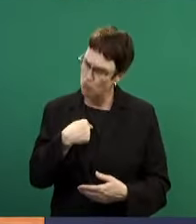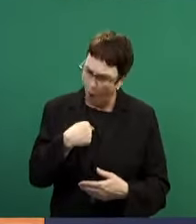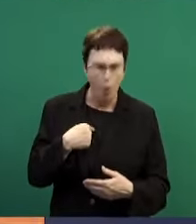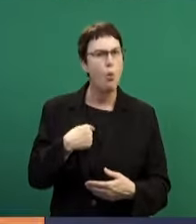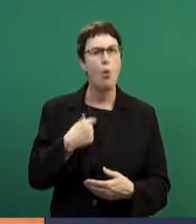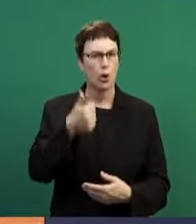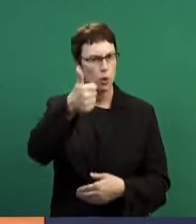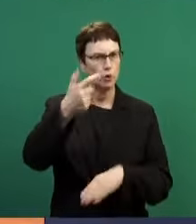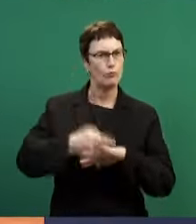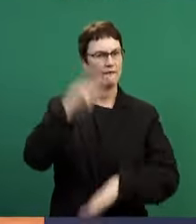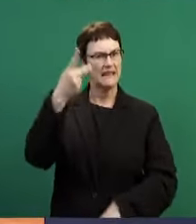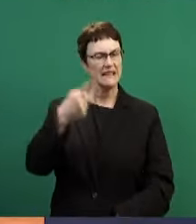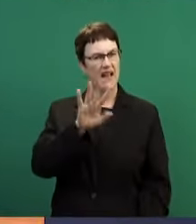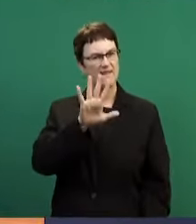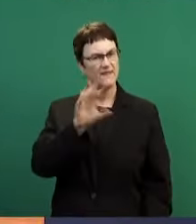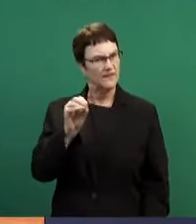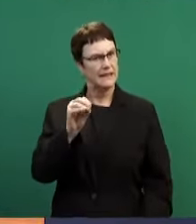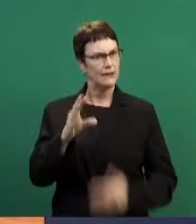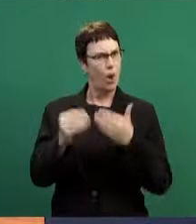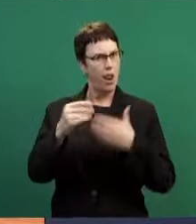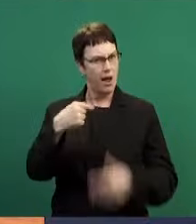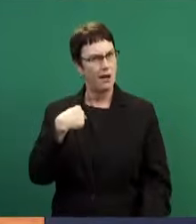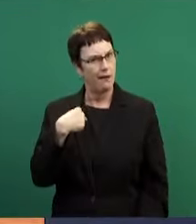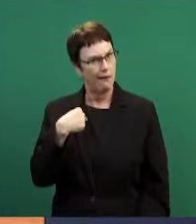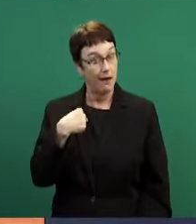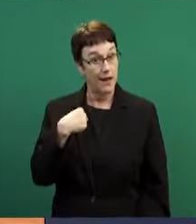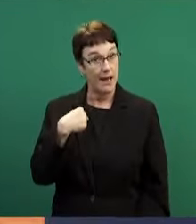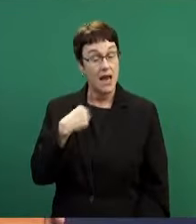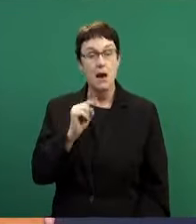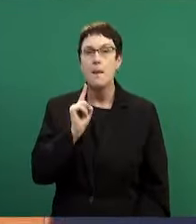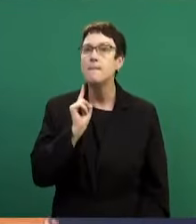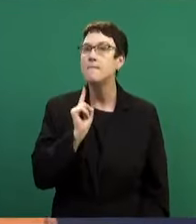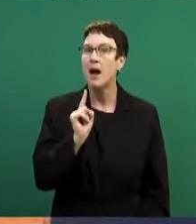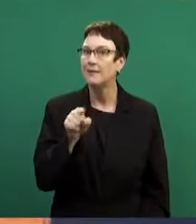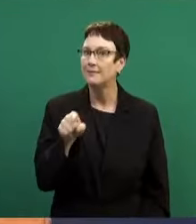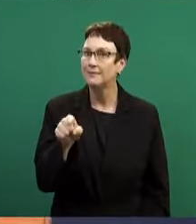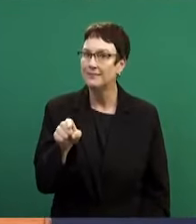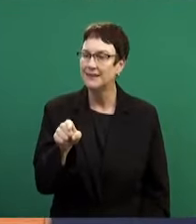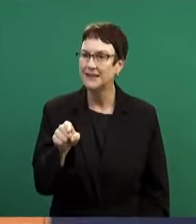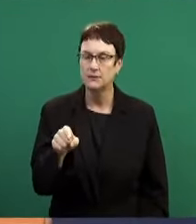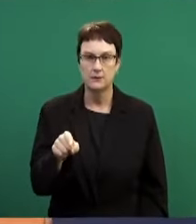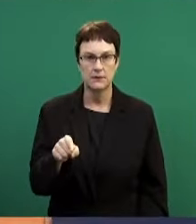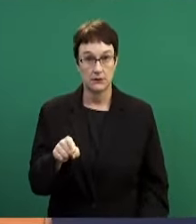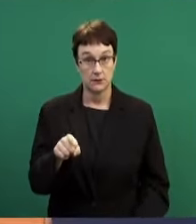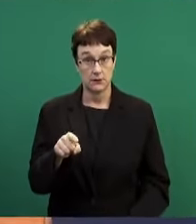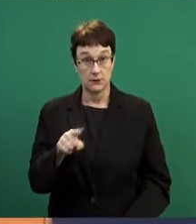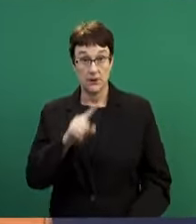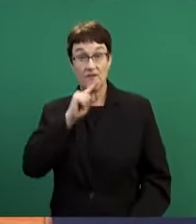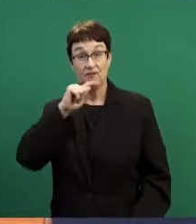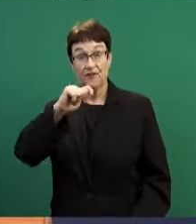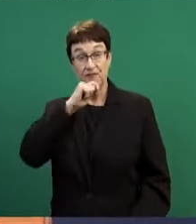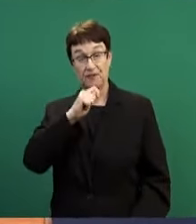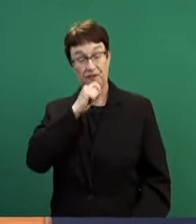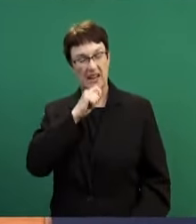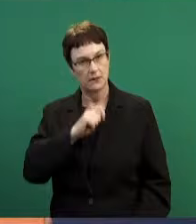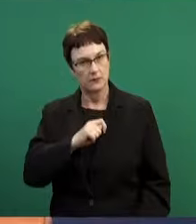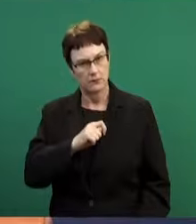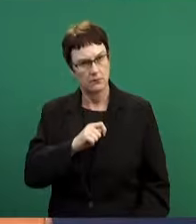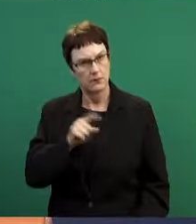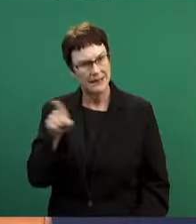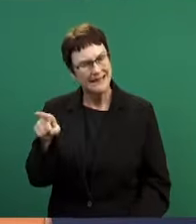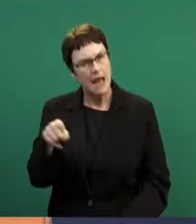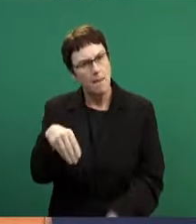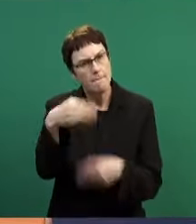profit of $50. But that remains a paper profit. It's